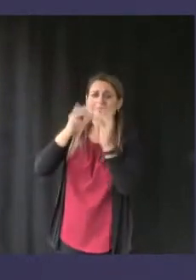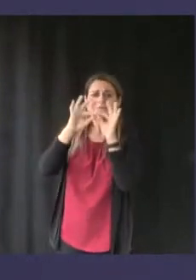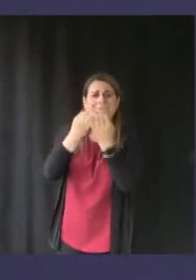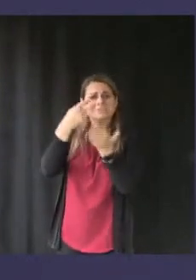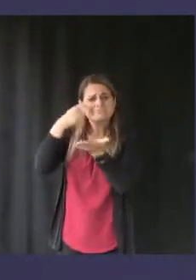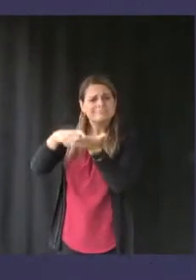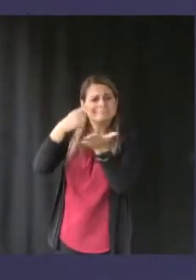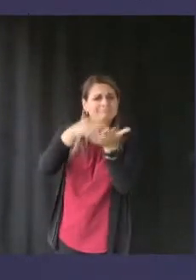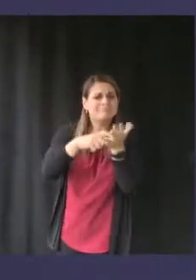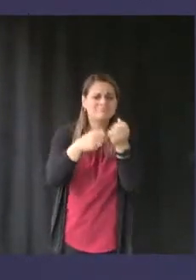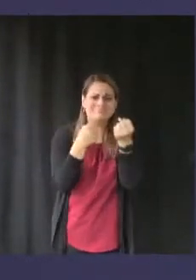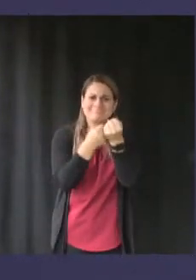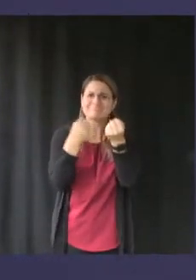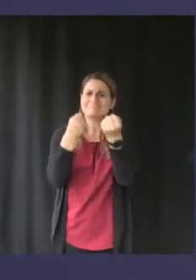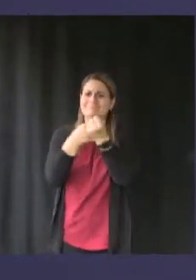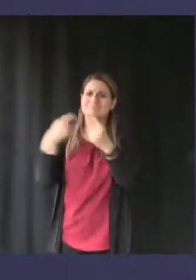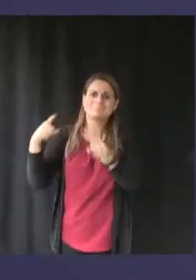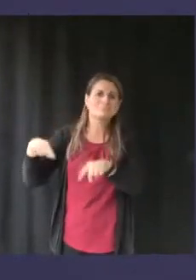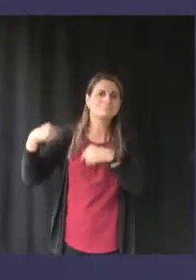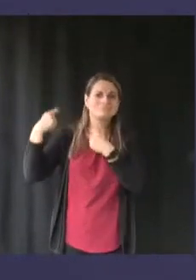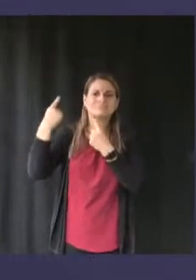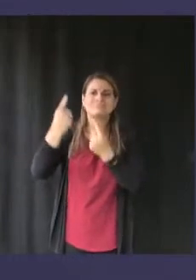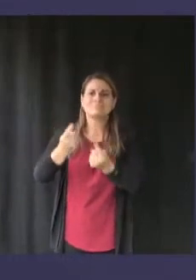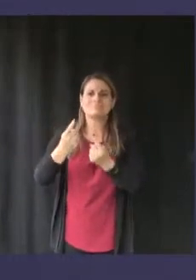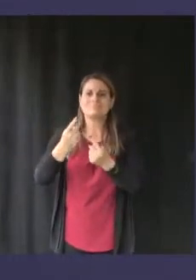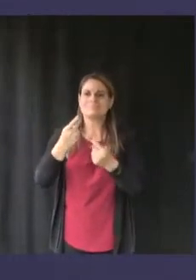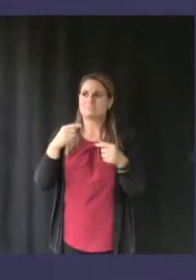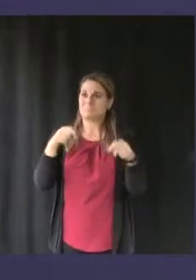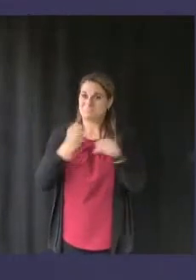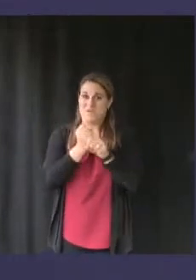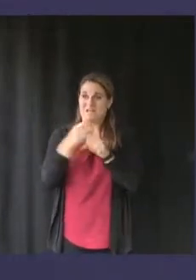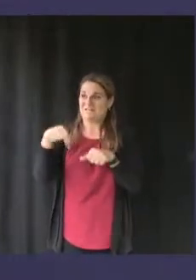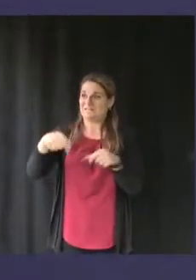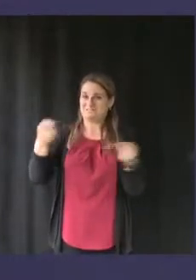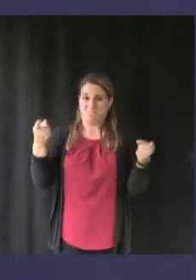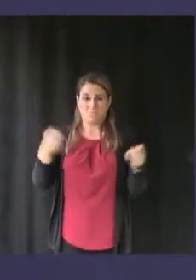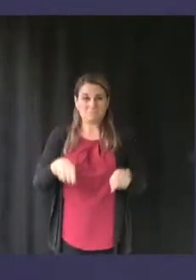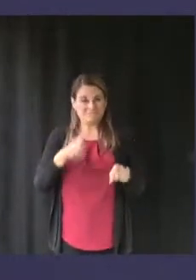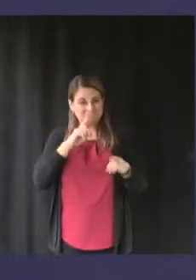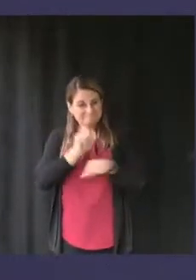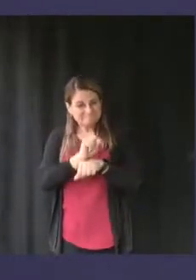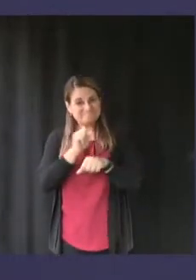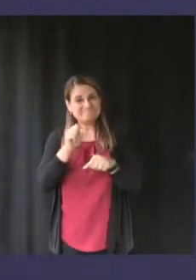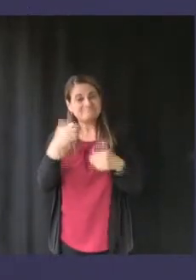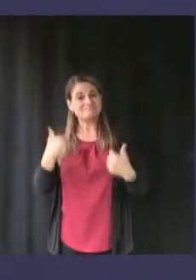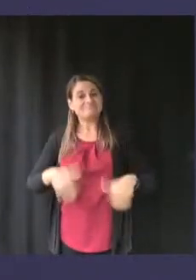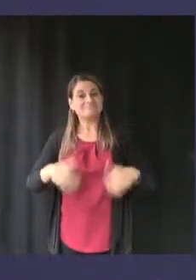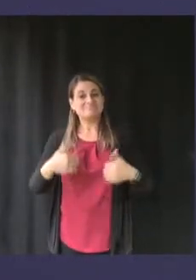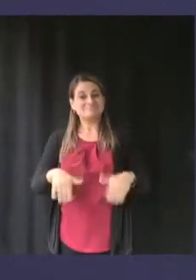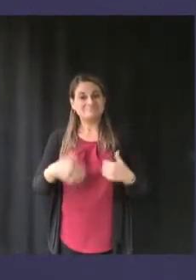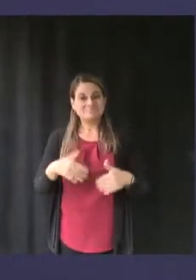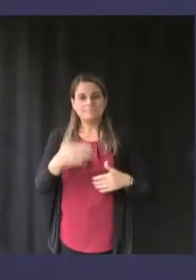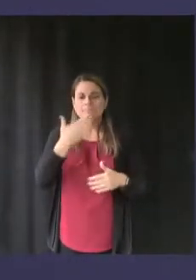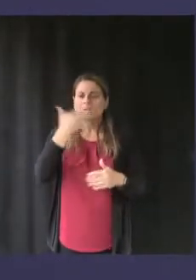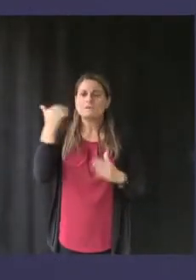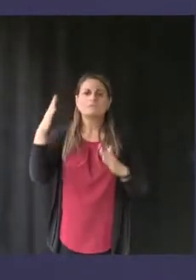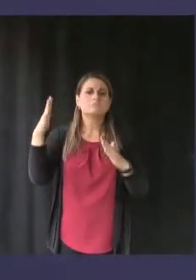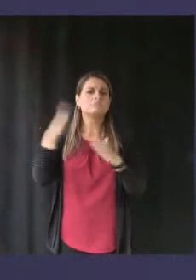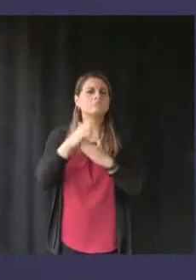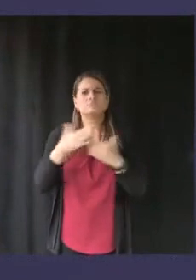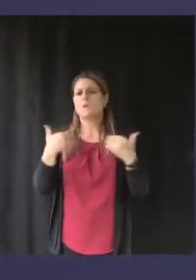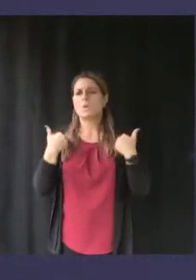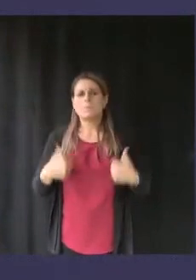rights and for making it possible for our faculty and students to develop one of the best human rights programs in the